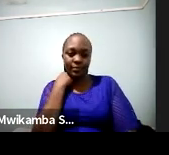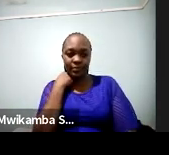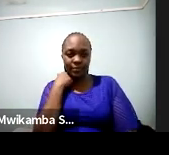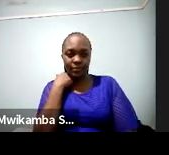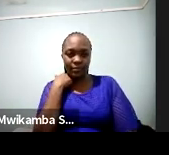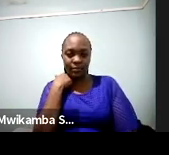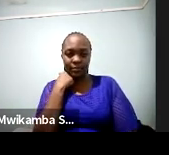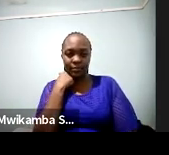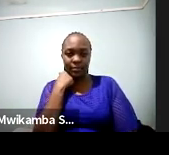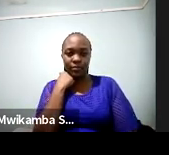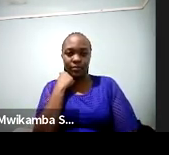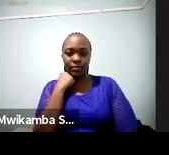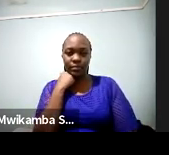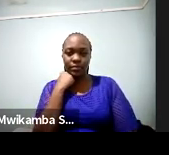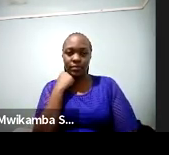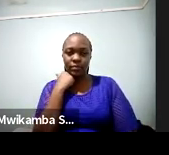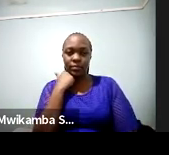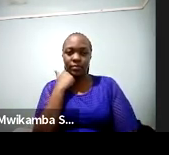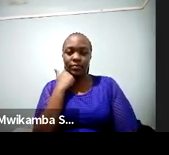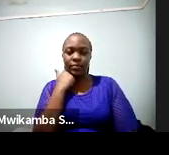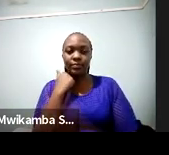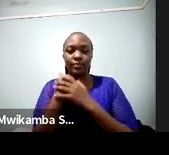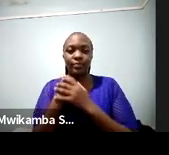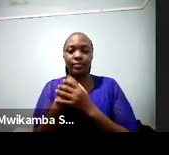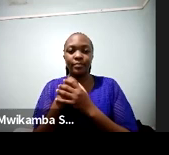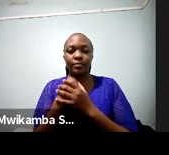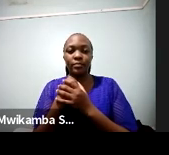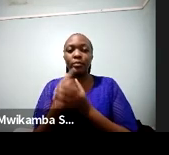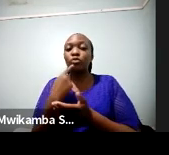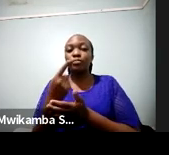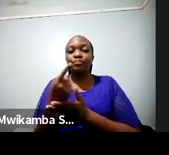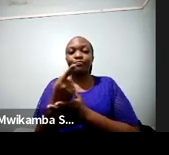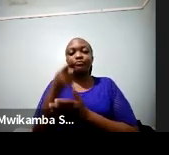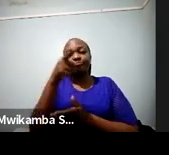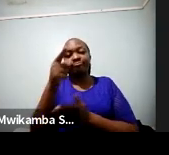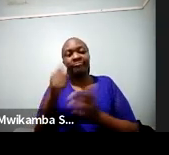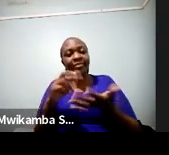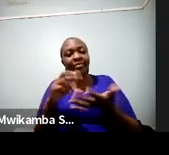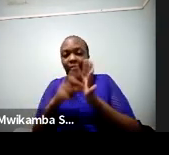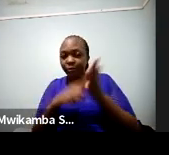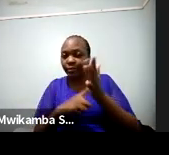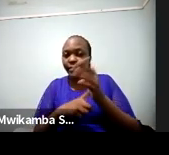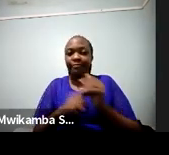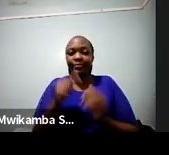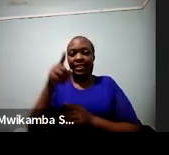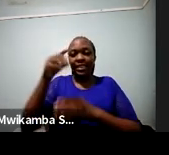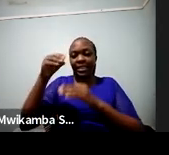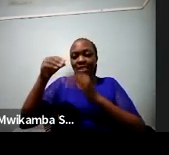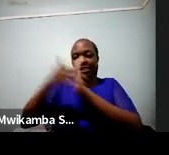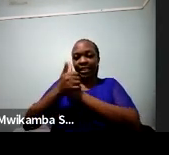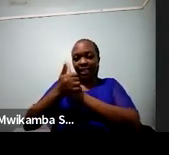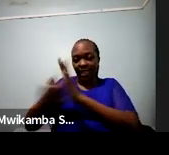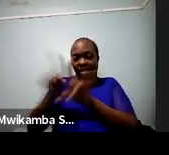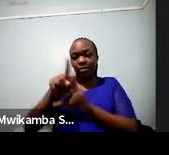So therefore, it refers to the set of skills and knowledge that will definitely allow an individual to